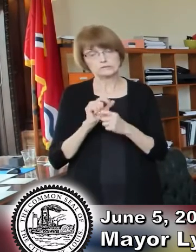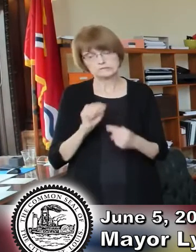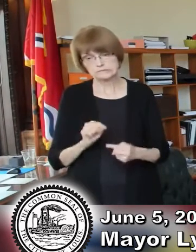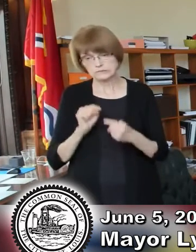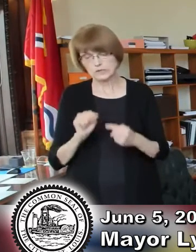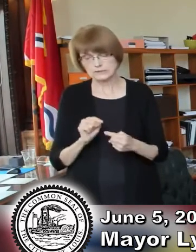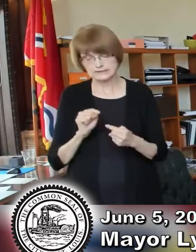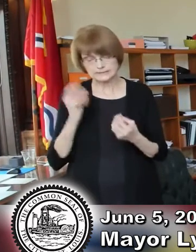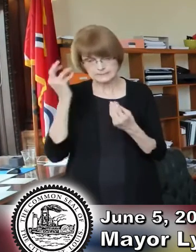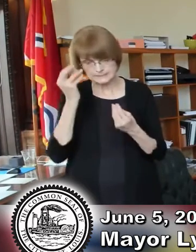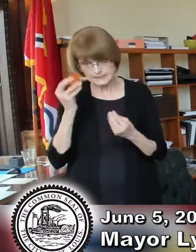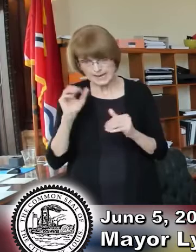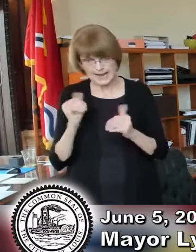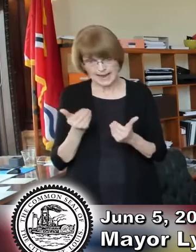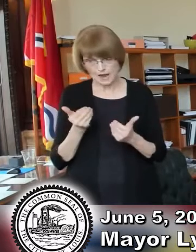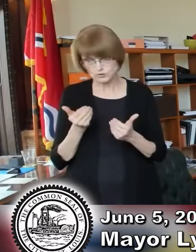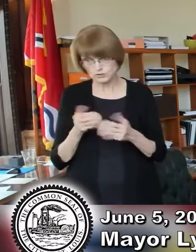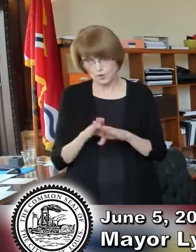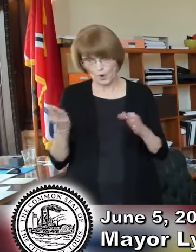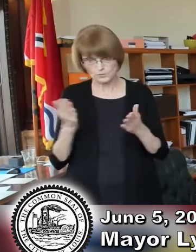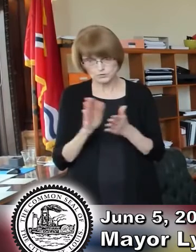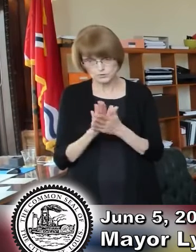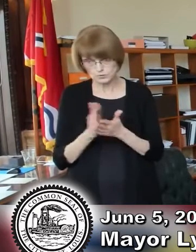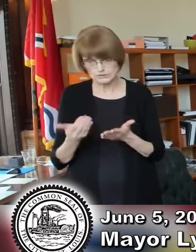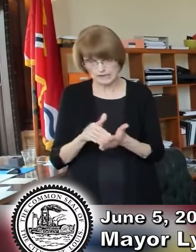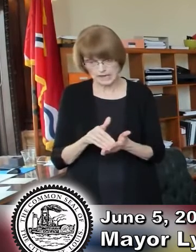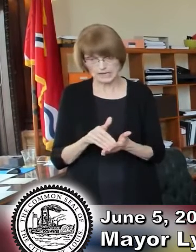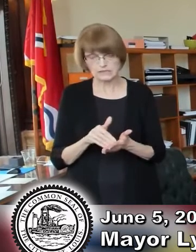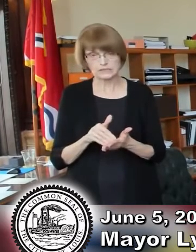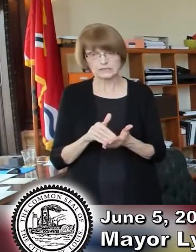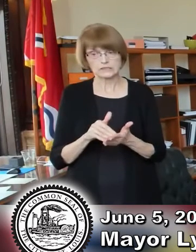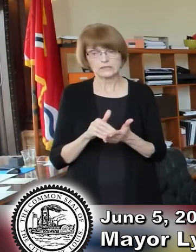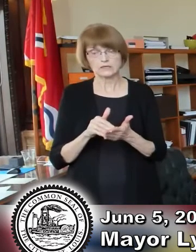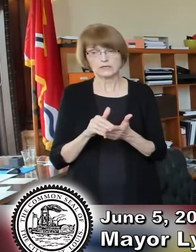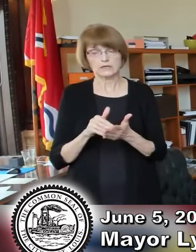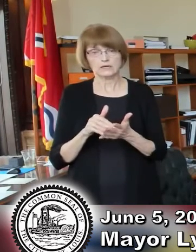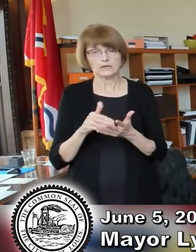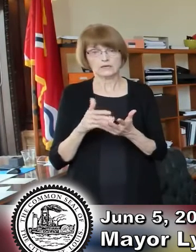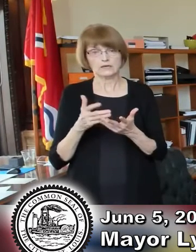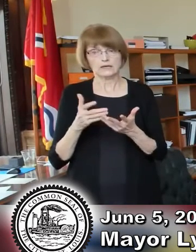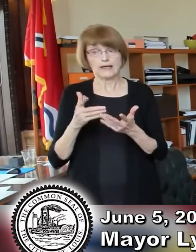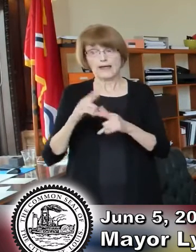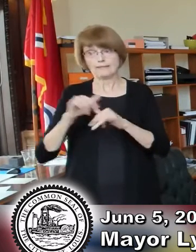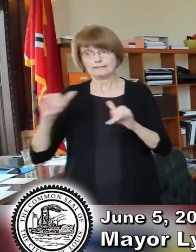the question of how do we reopen schools without